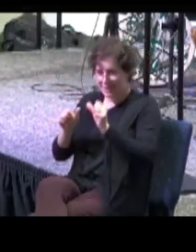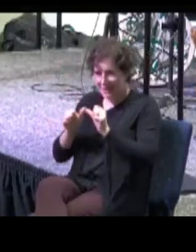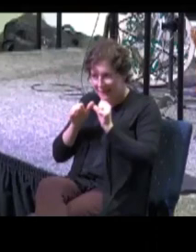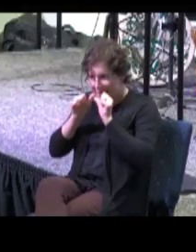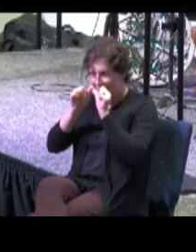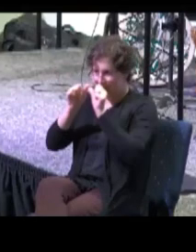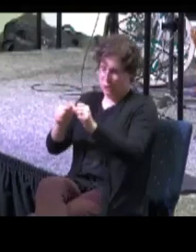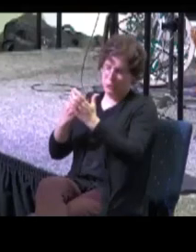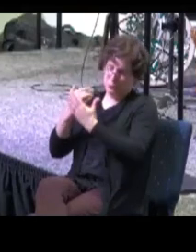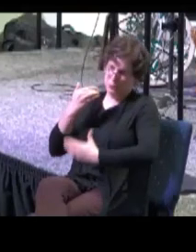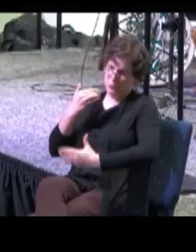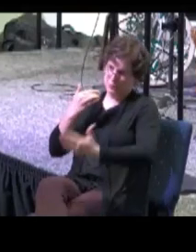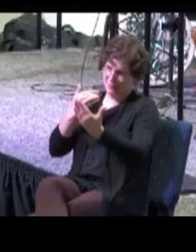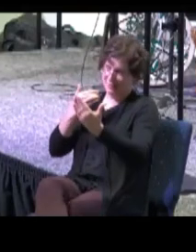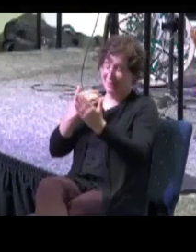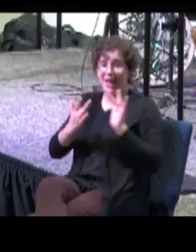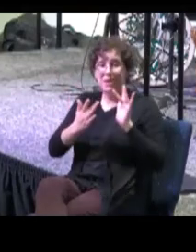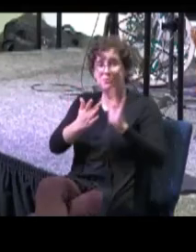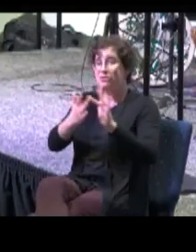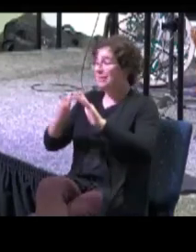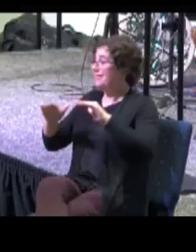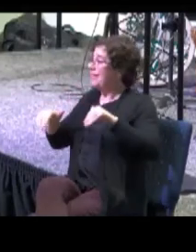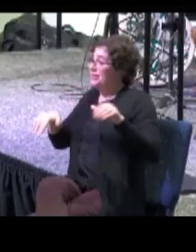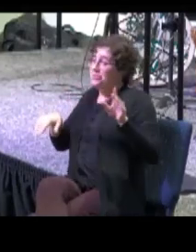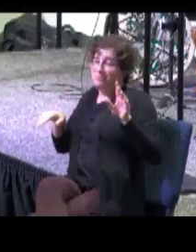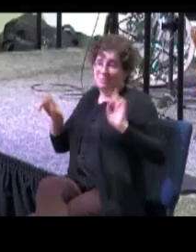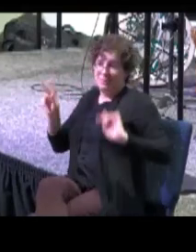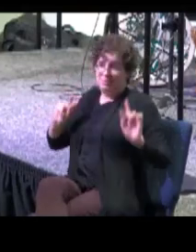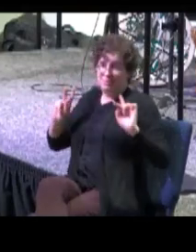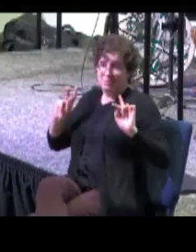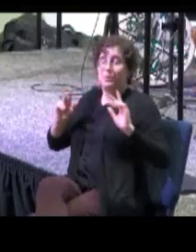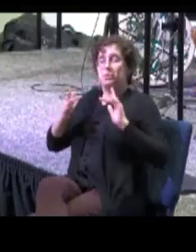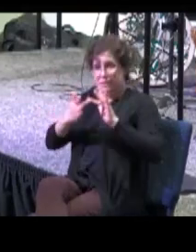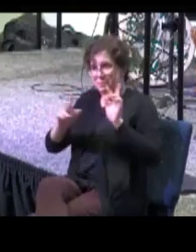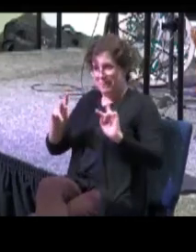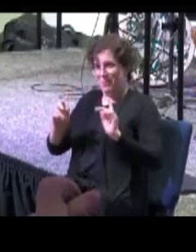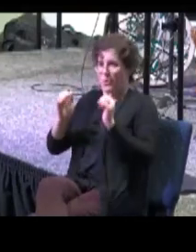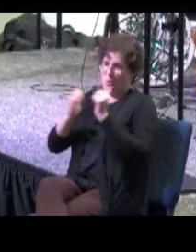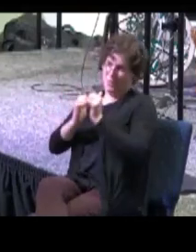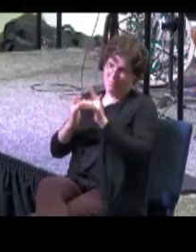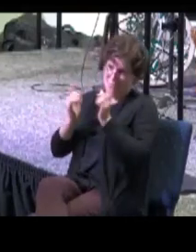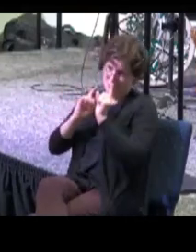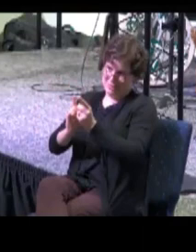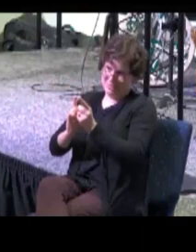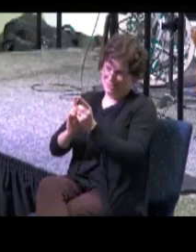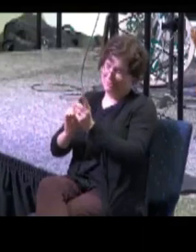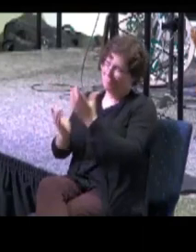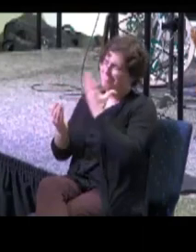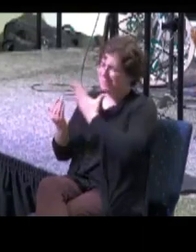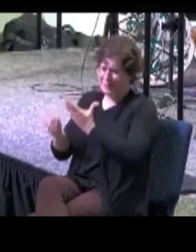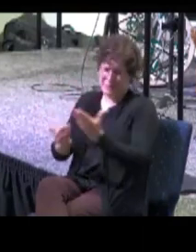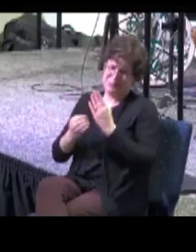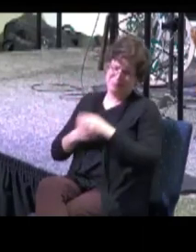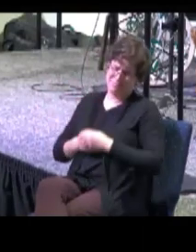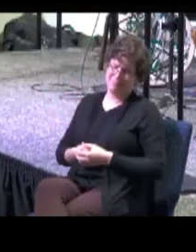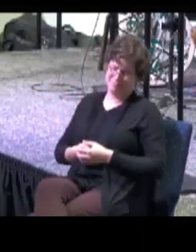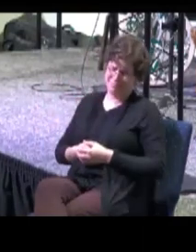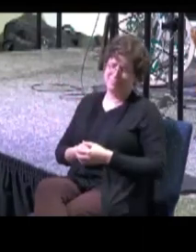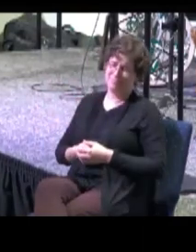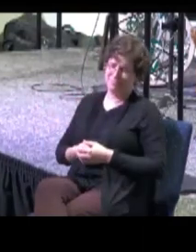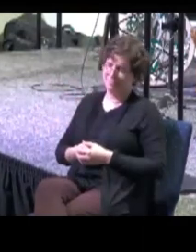continue to play in reaching the unreached with Bible translation. Thank you.